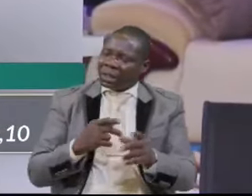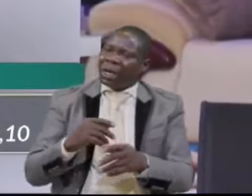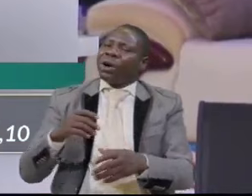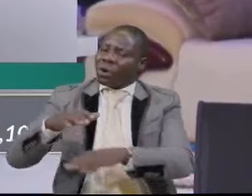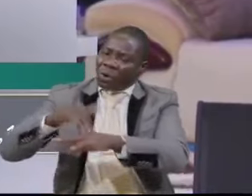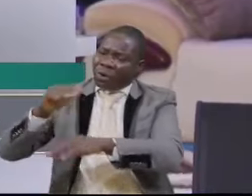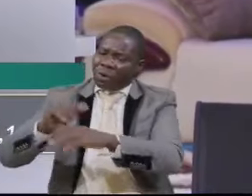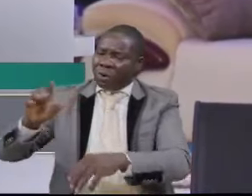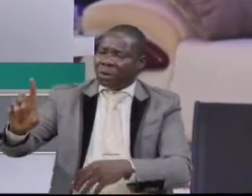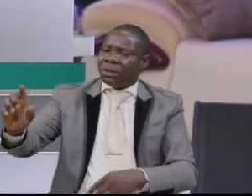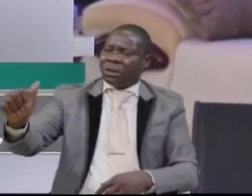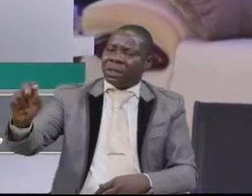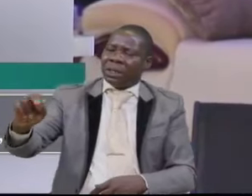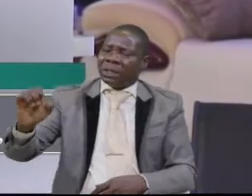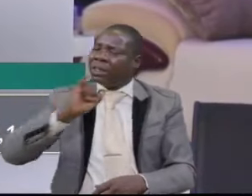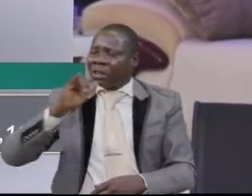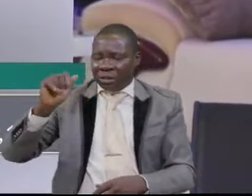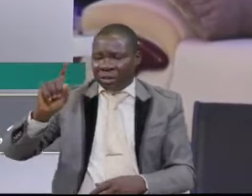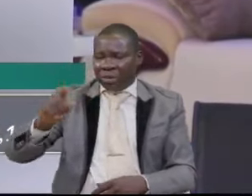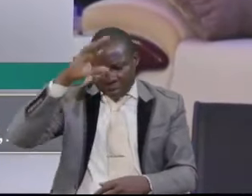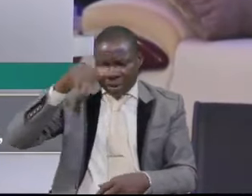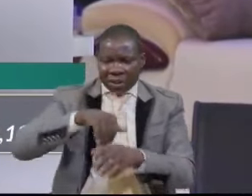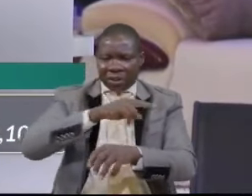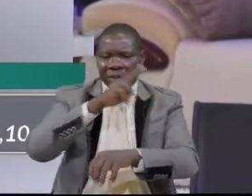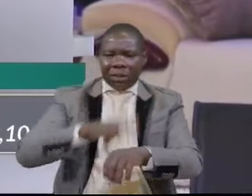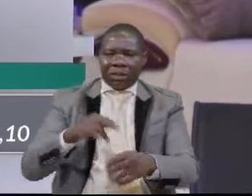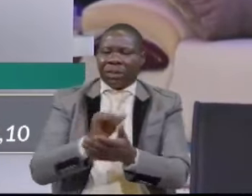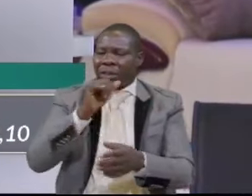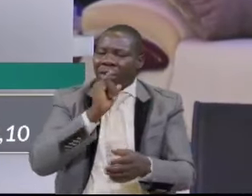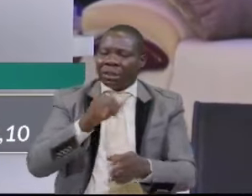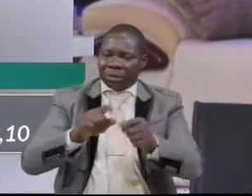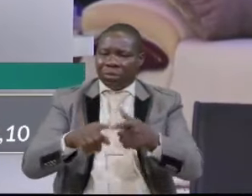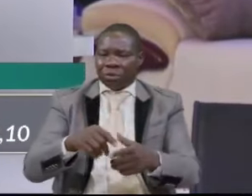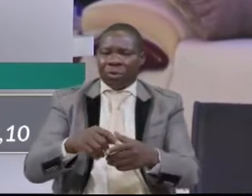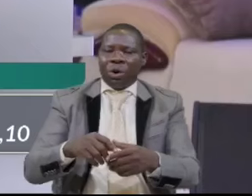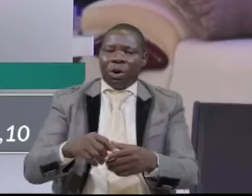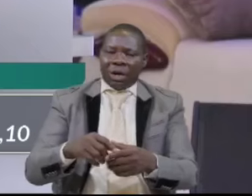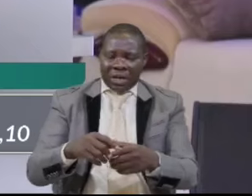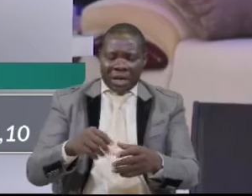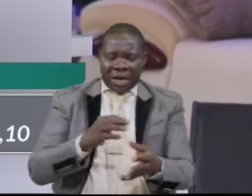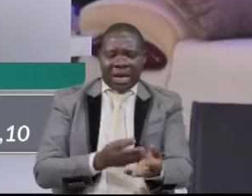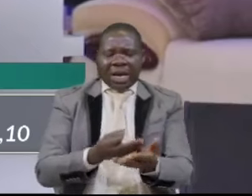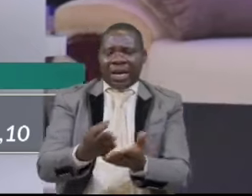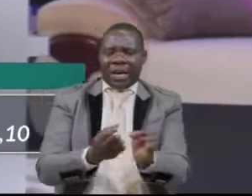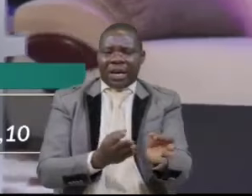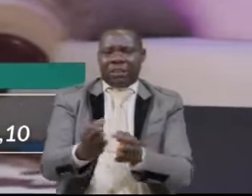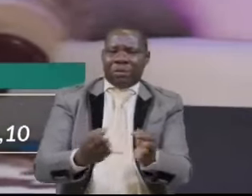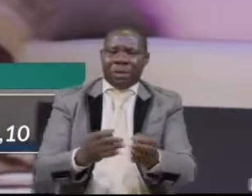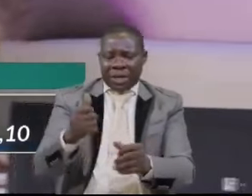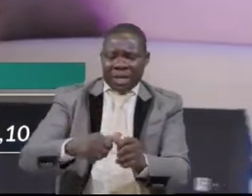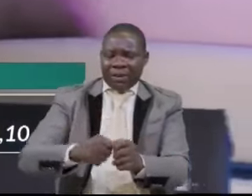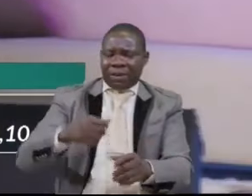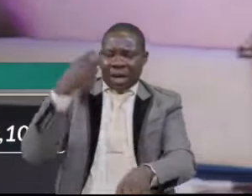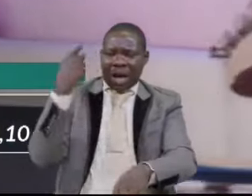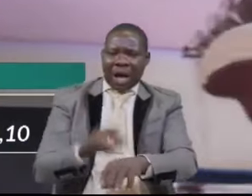the nation that is able to decipher, is able to open up every hard sentence. And here Daniel comes.